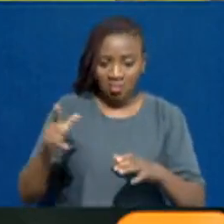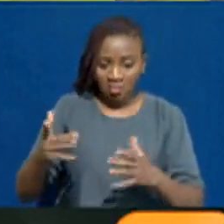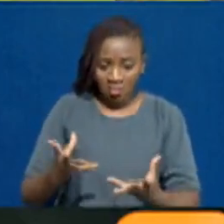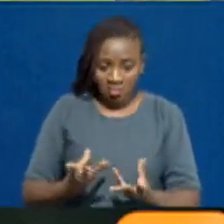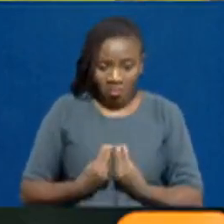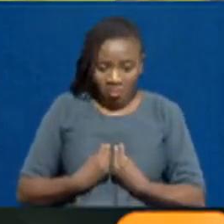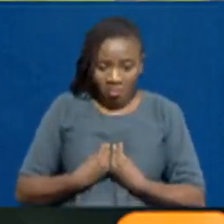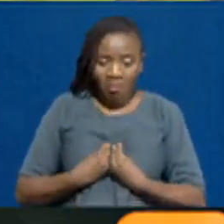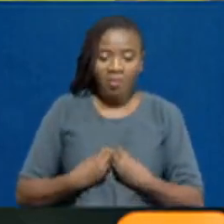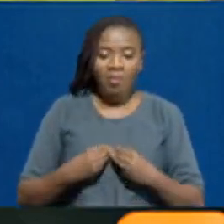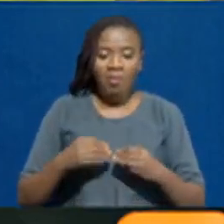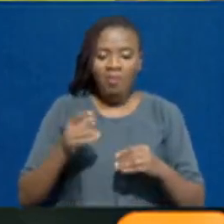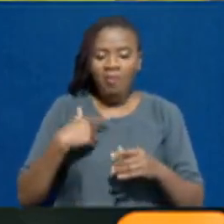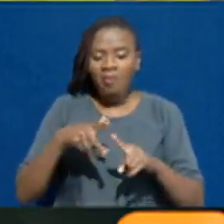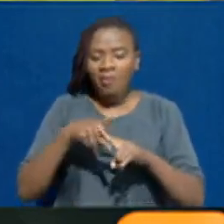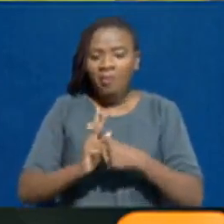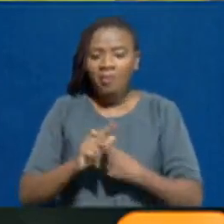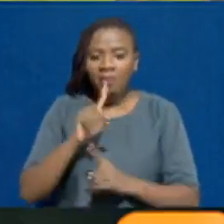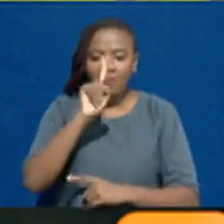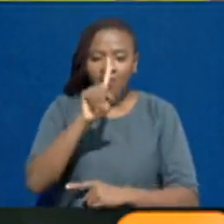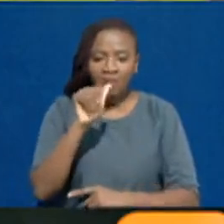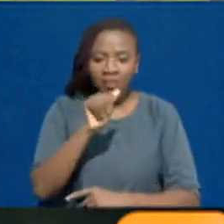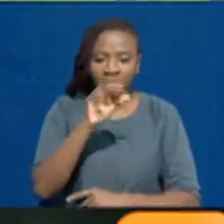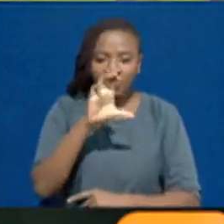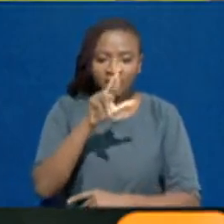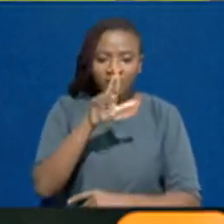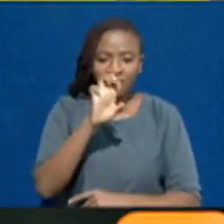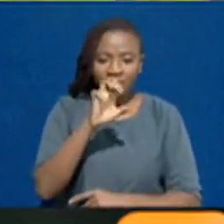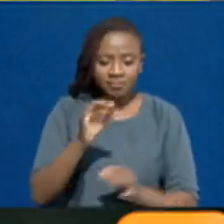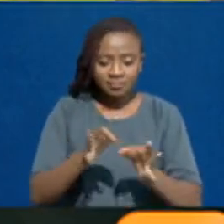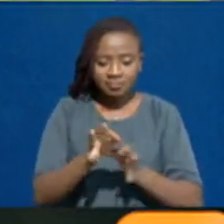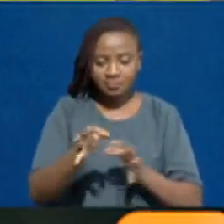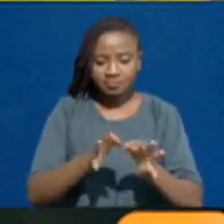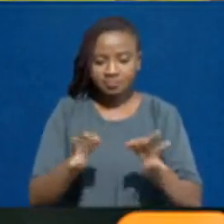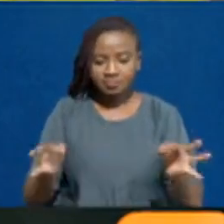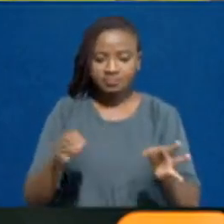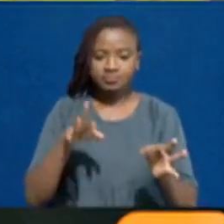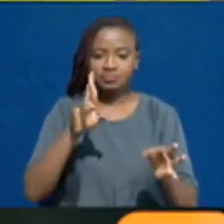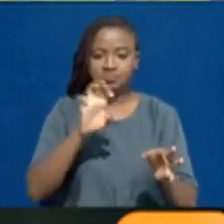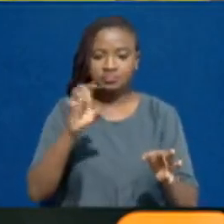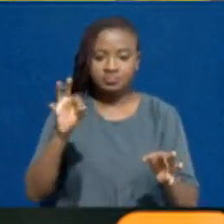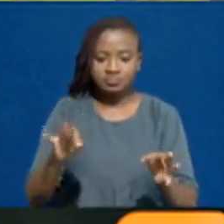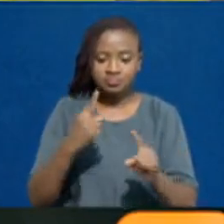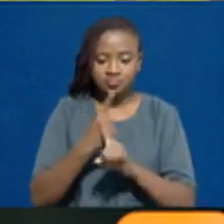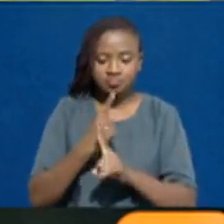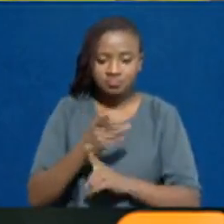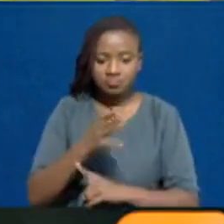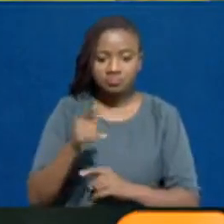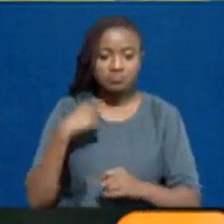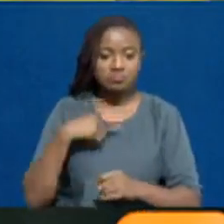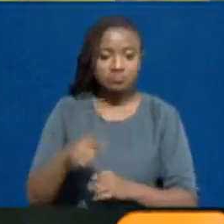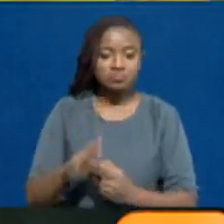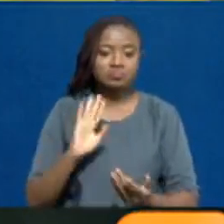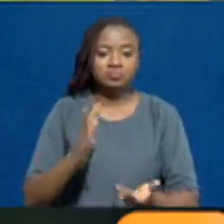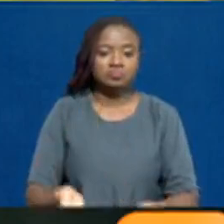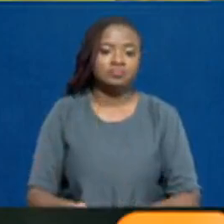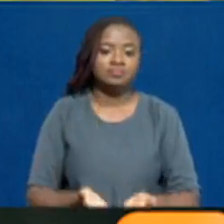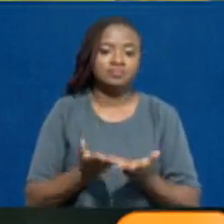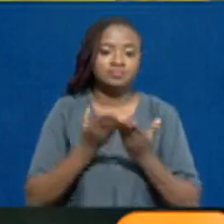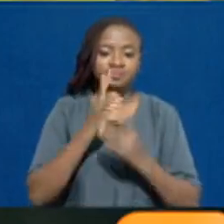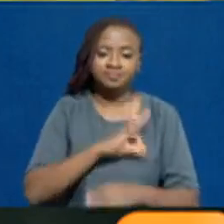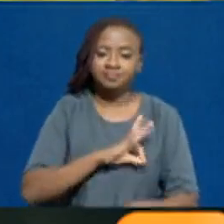managed to restore about an acre of reefs over the last 1 year, raising the hope of becoming the ultimate fish basket